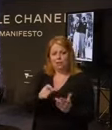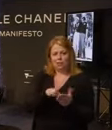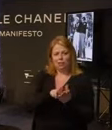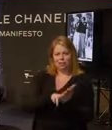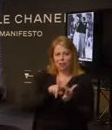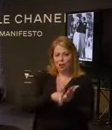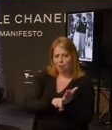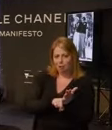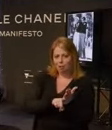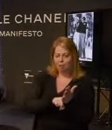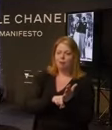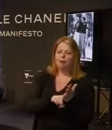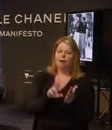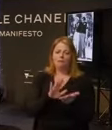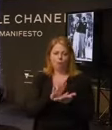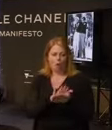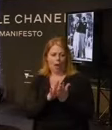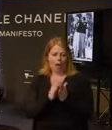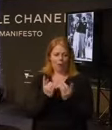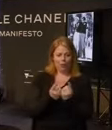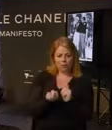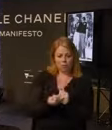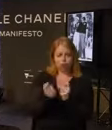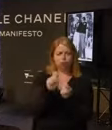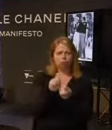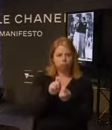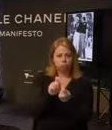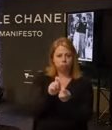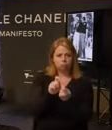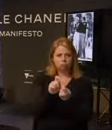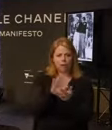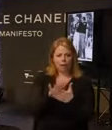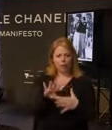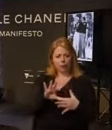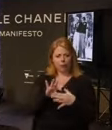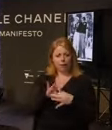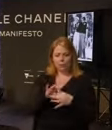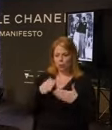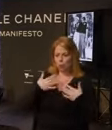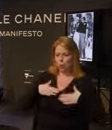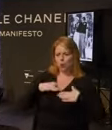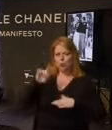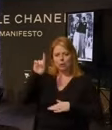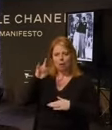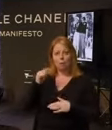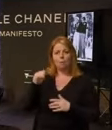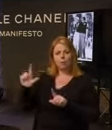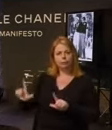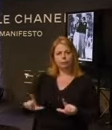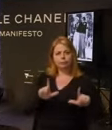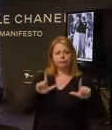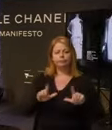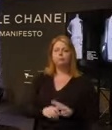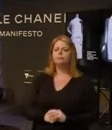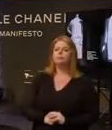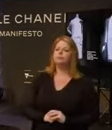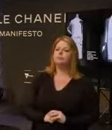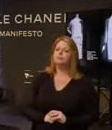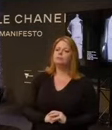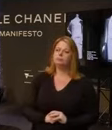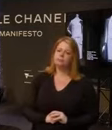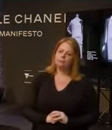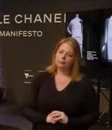of how things shifted, and how that connects to what we wear. We might go to the next slide now, and it'd be good